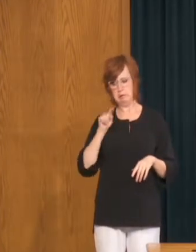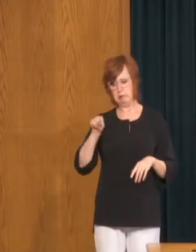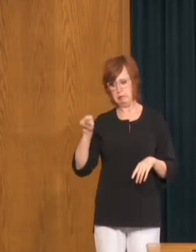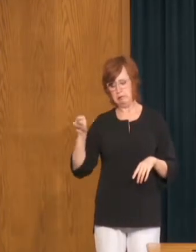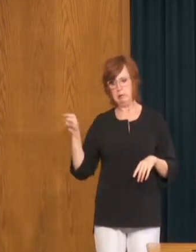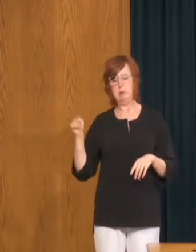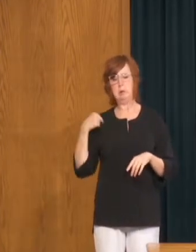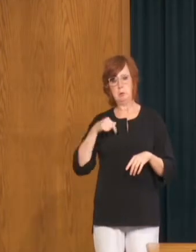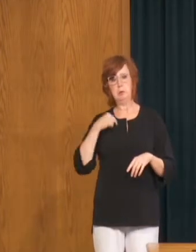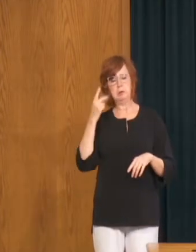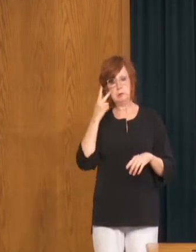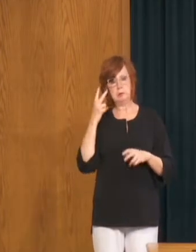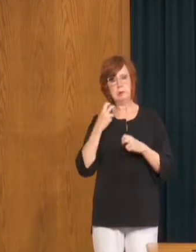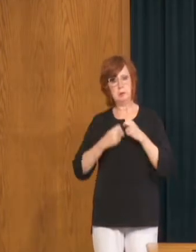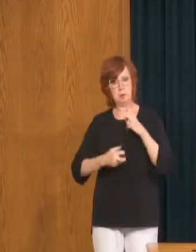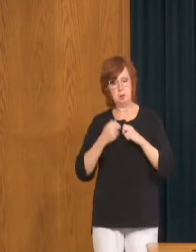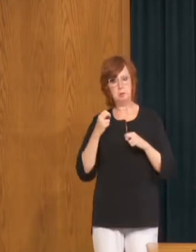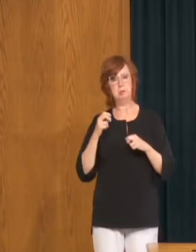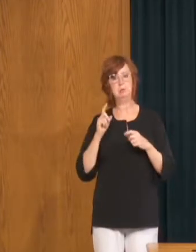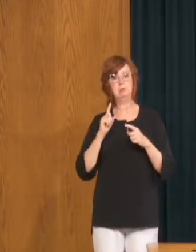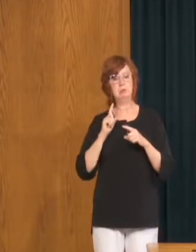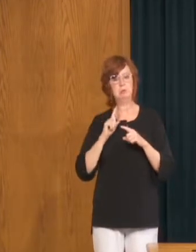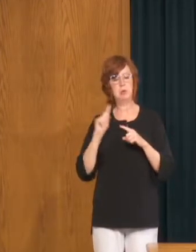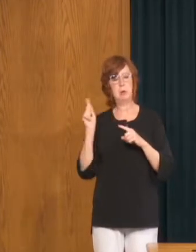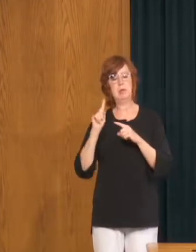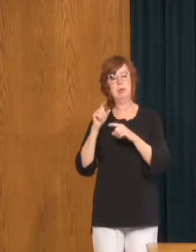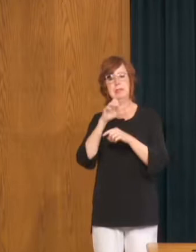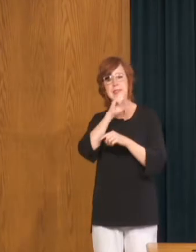homes. So it was absolutely